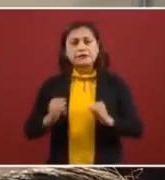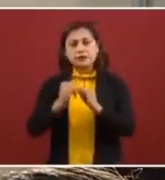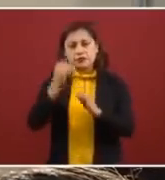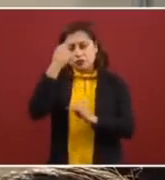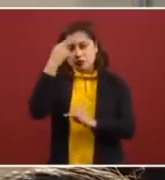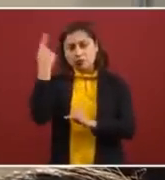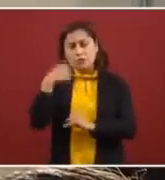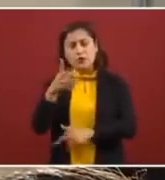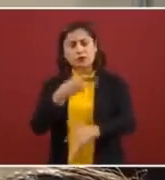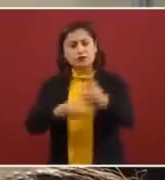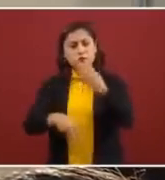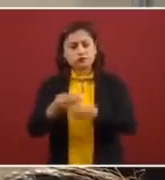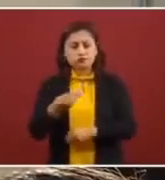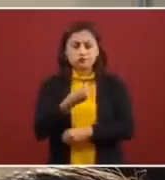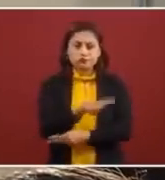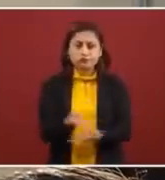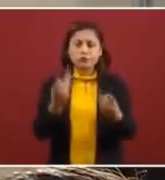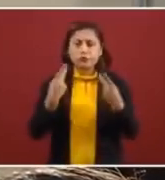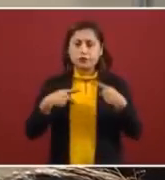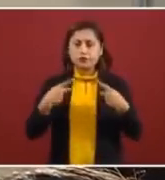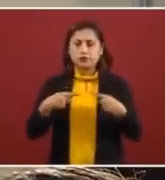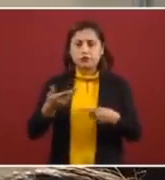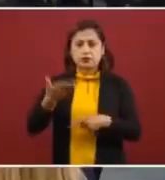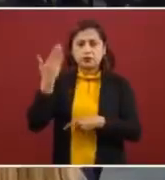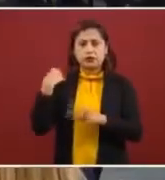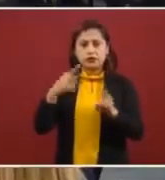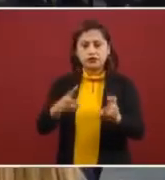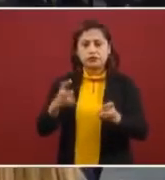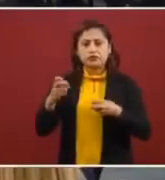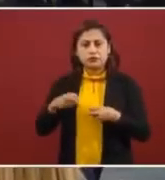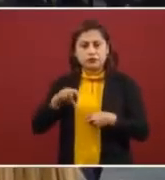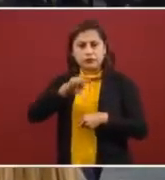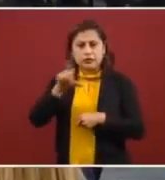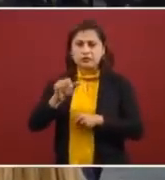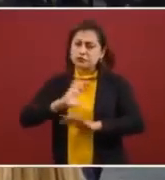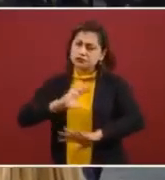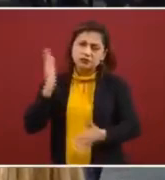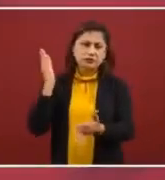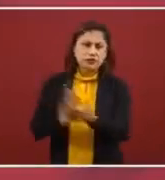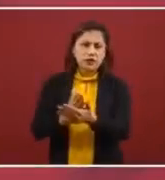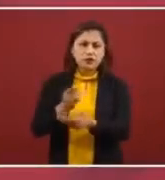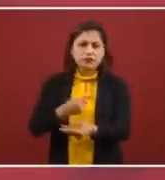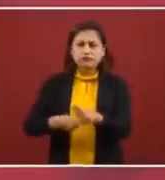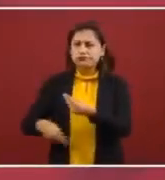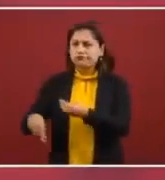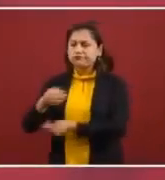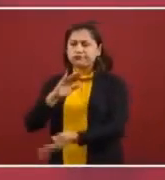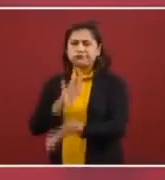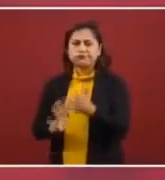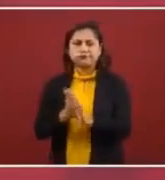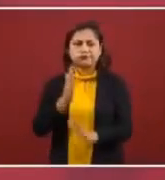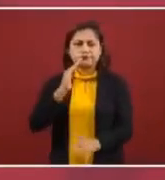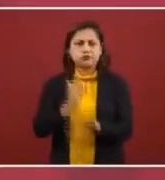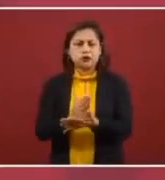transfer it to the fund, that they can return to the people that which was stolen? Yes, we're doing